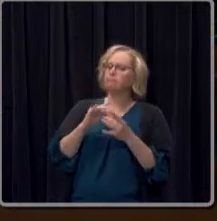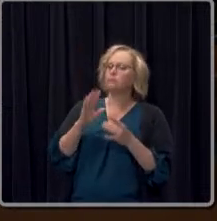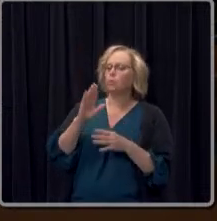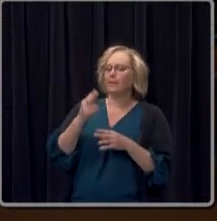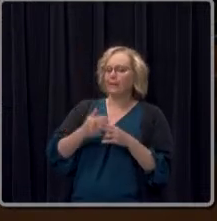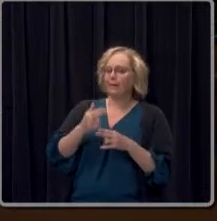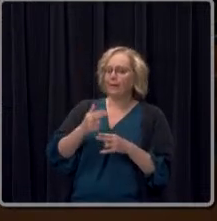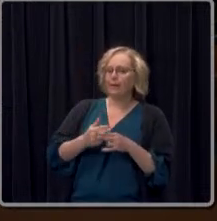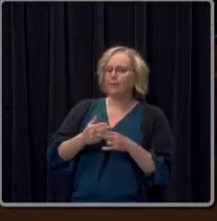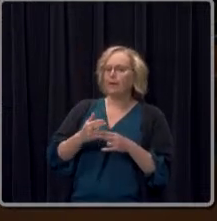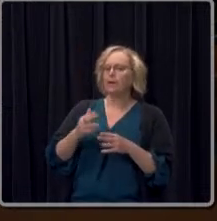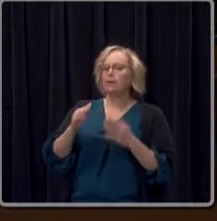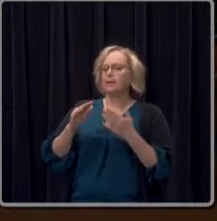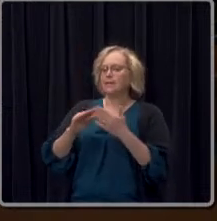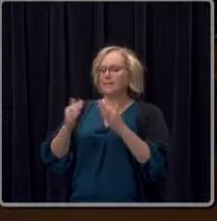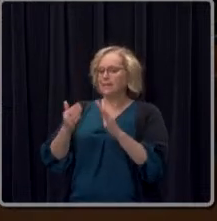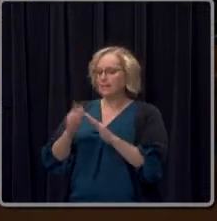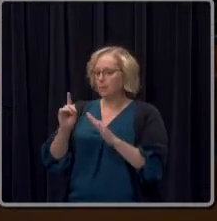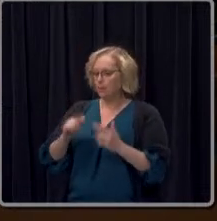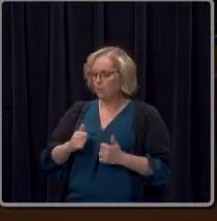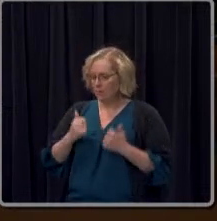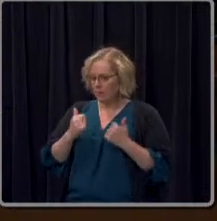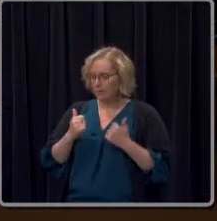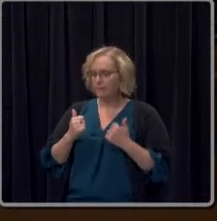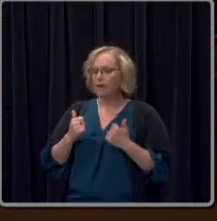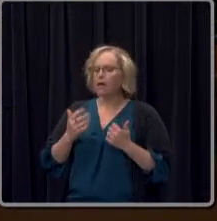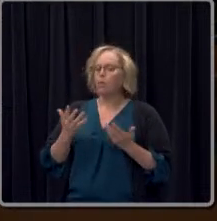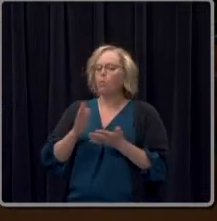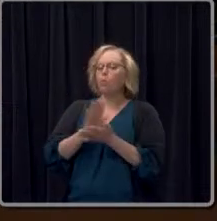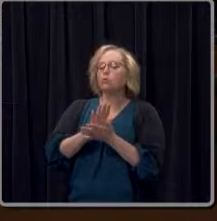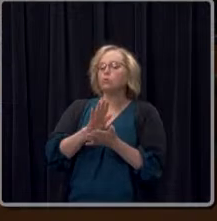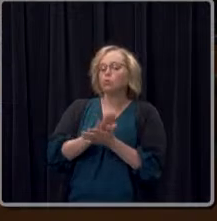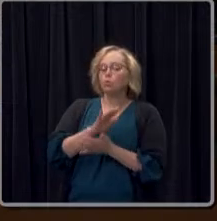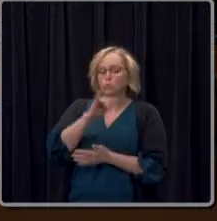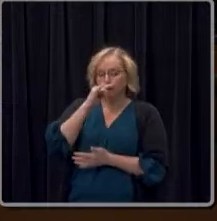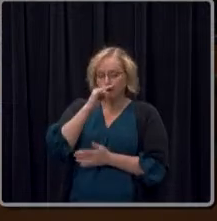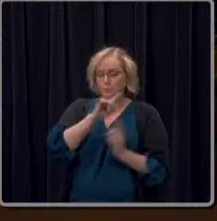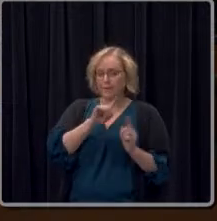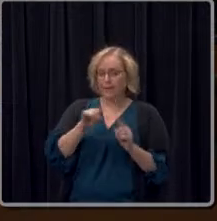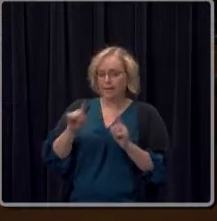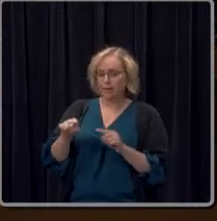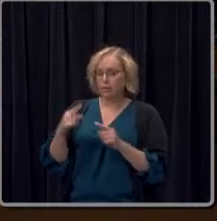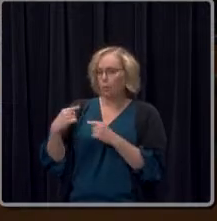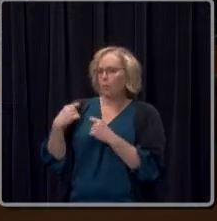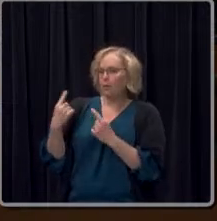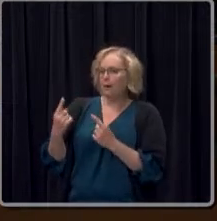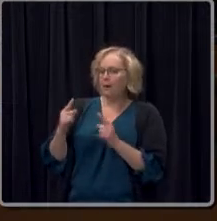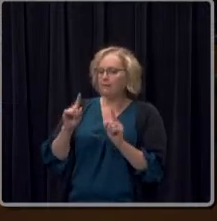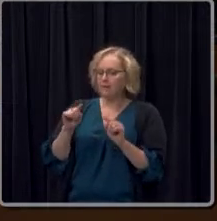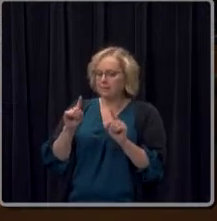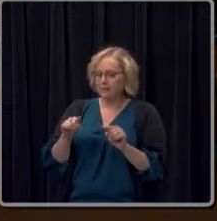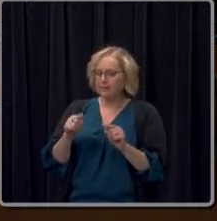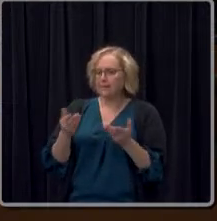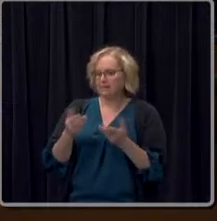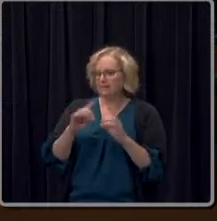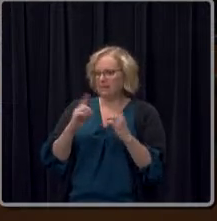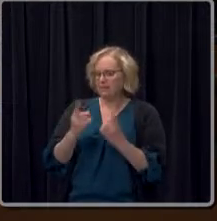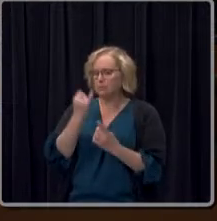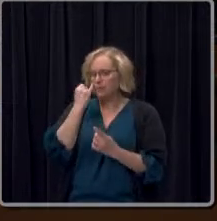your name, the city where you live, and what schools your children attend or have attended in the district, if